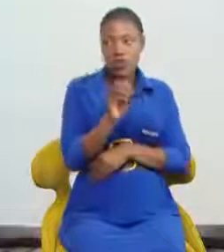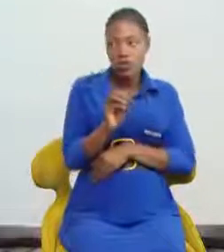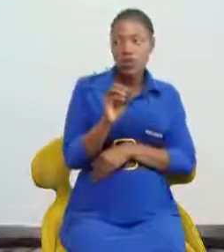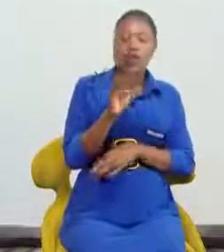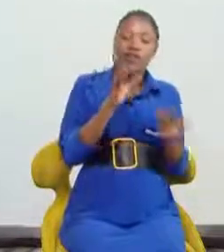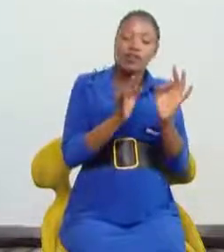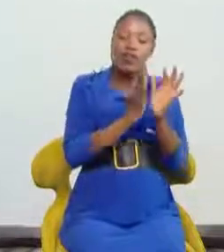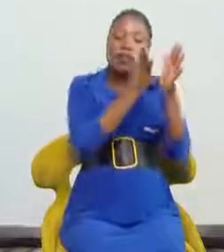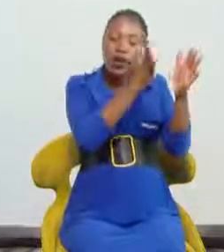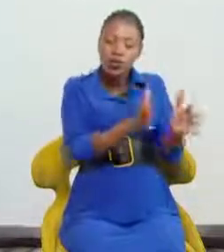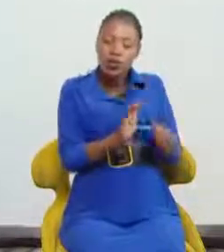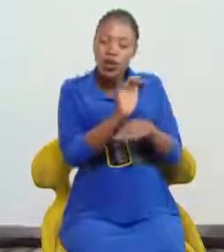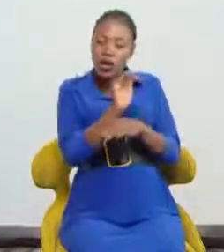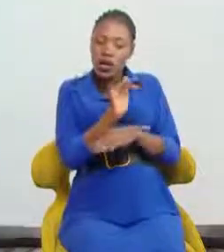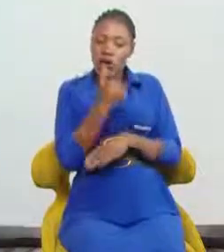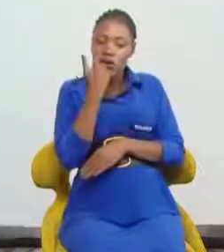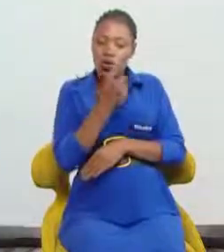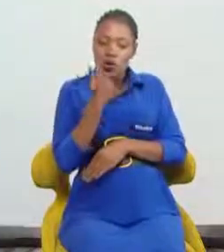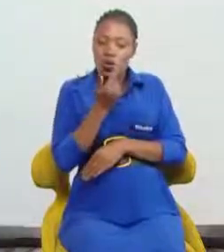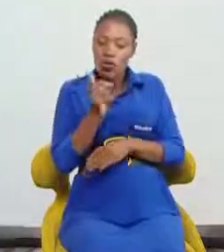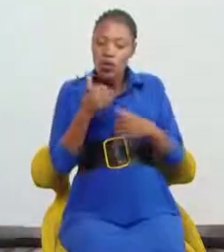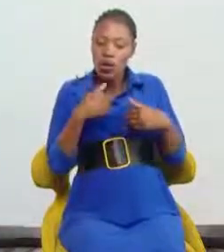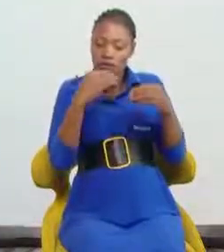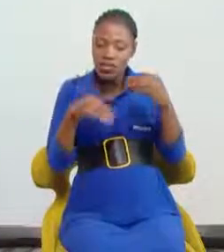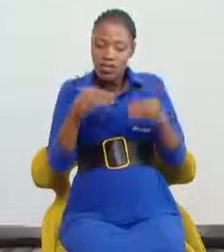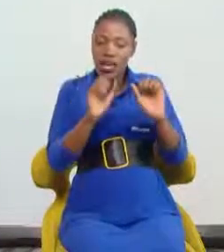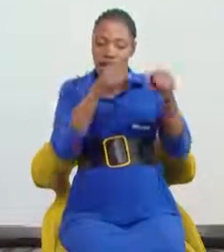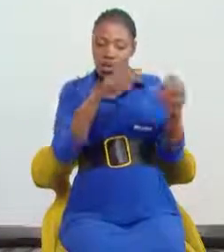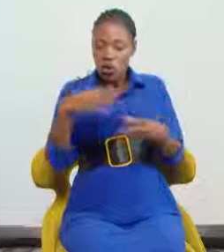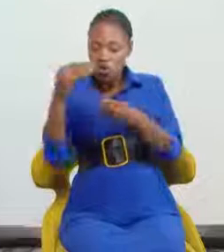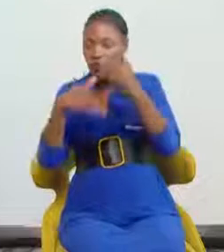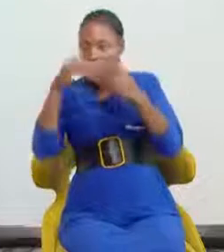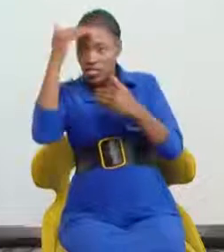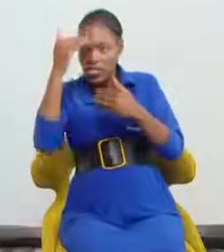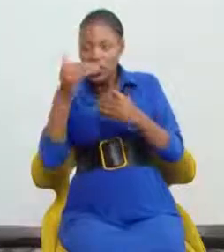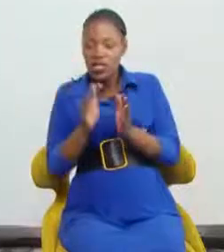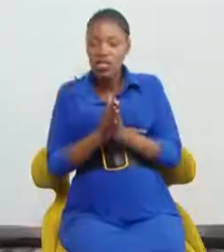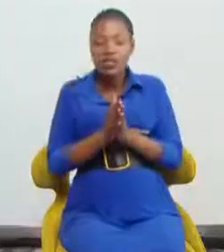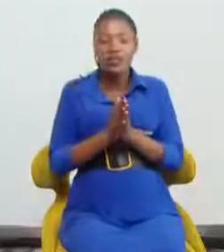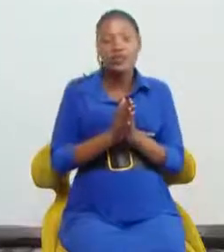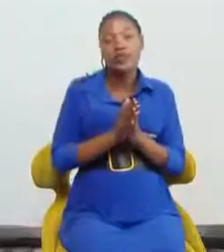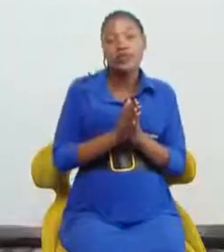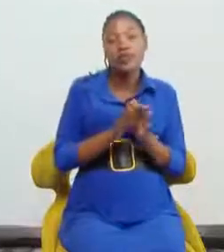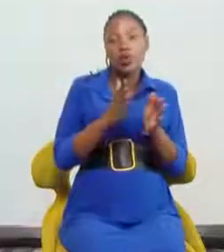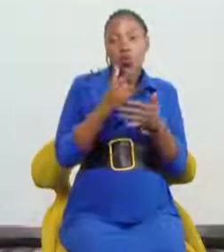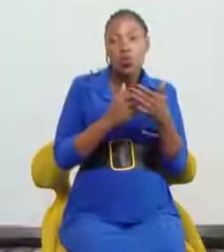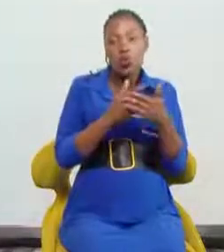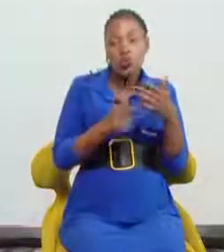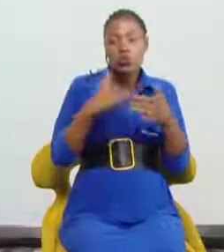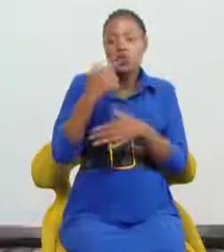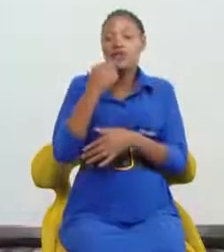if somebody has baccalaureate with or without disabilities, they can go to university. What we observe, and this is the first lesson we get